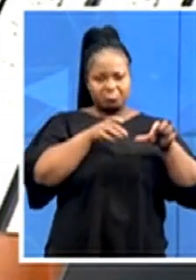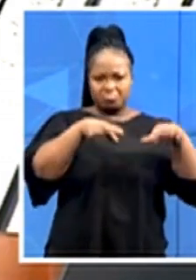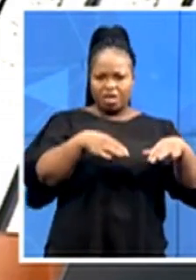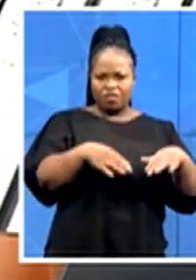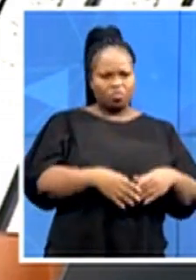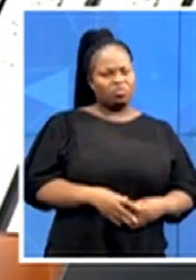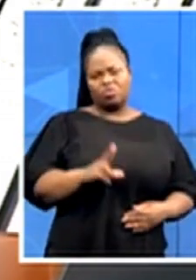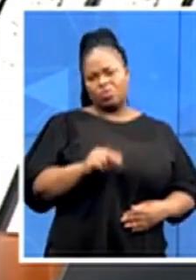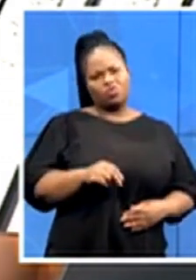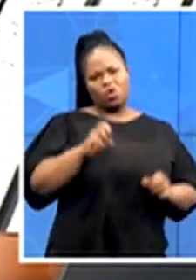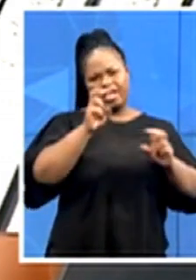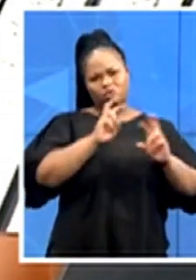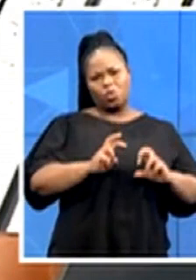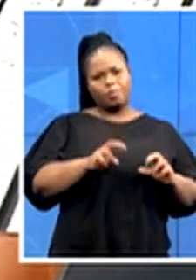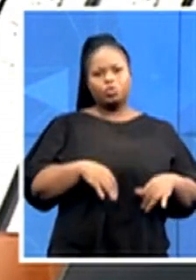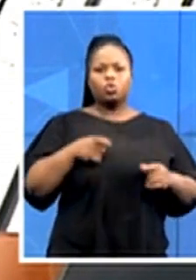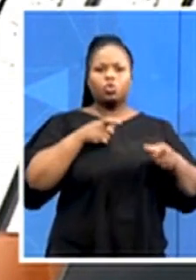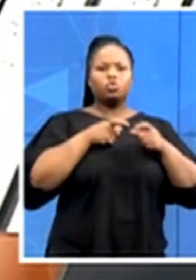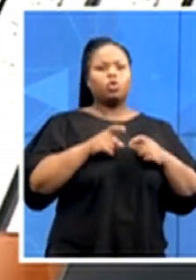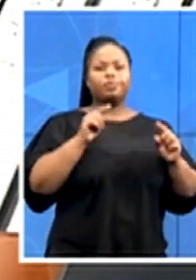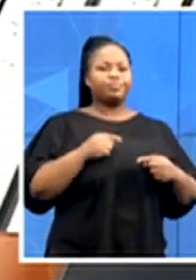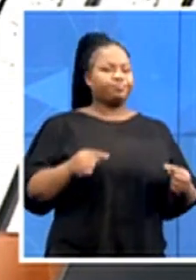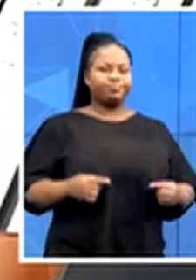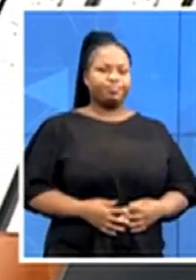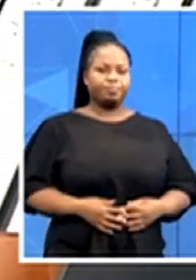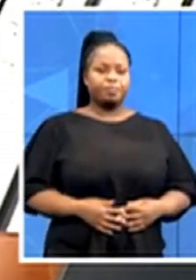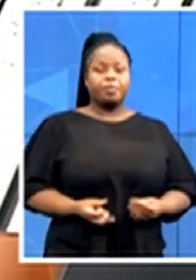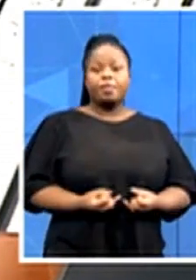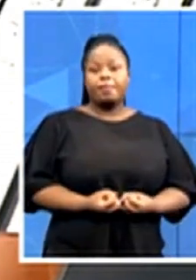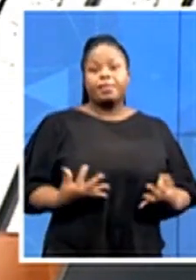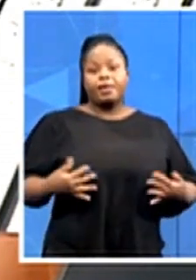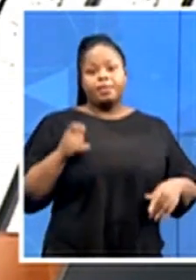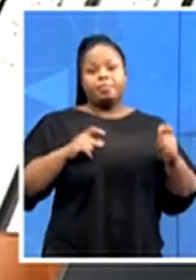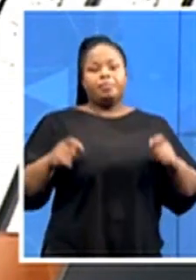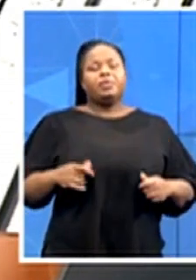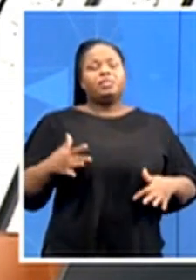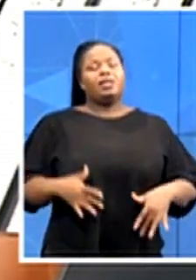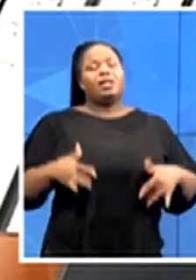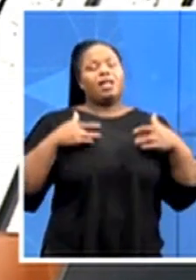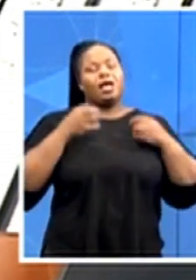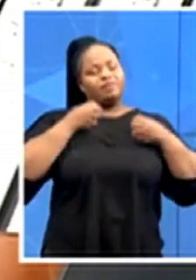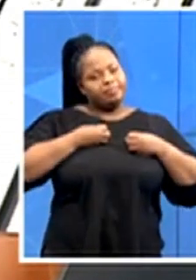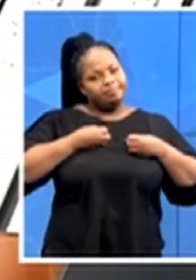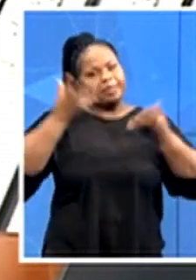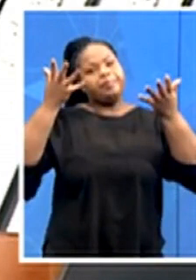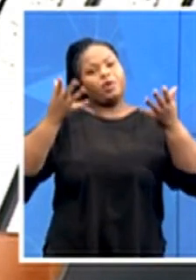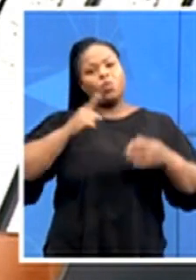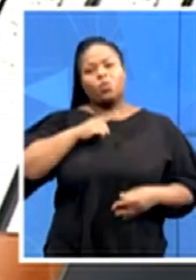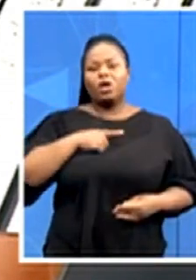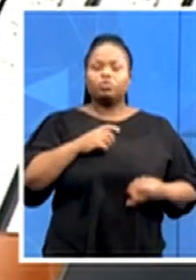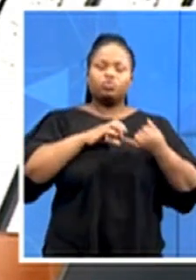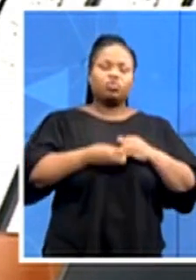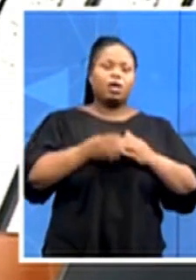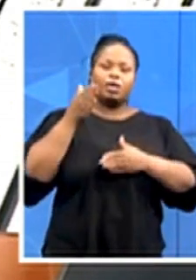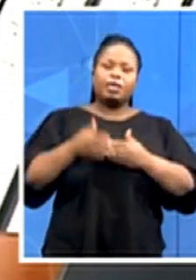Chairperson, many people sacrificed their lives in the fight to end apartheid and to bring us to the new